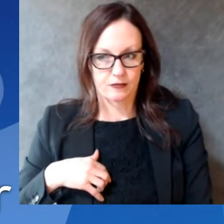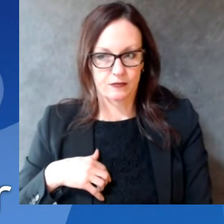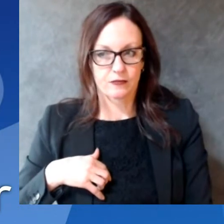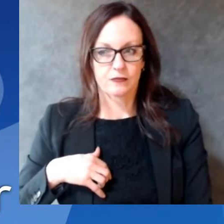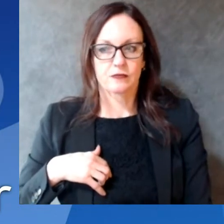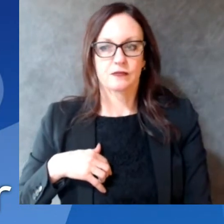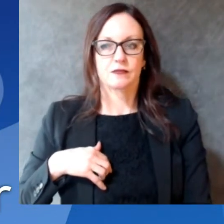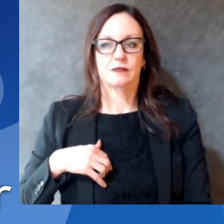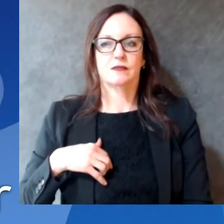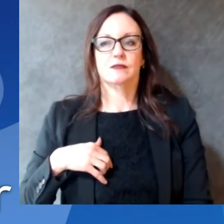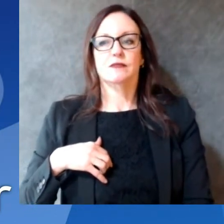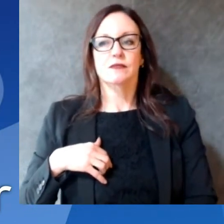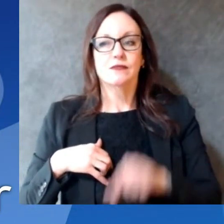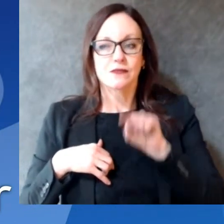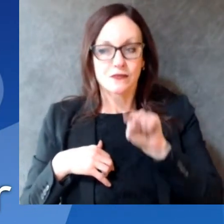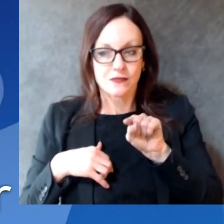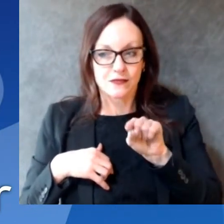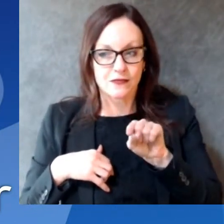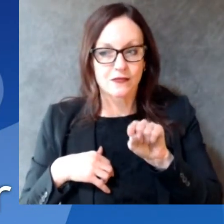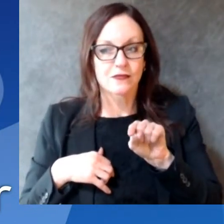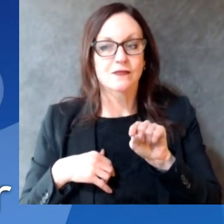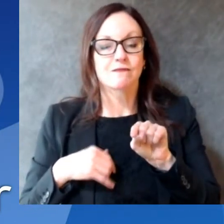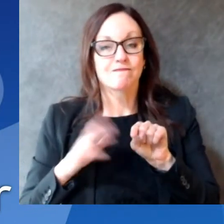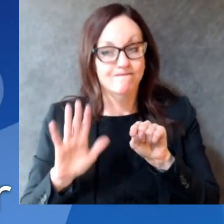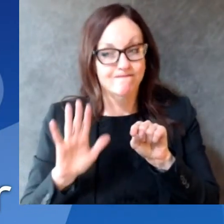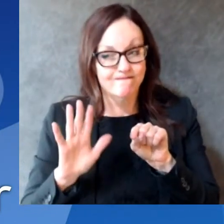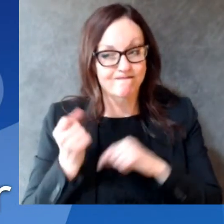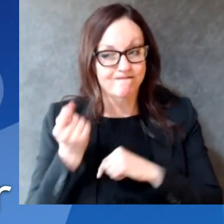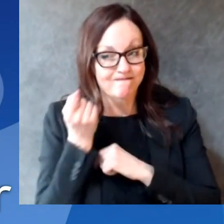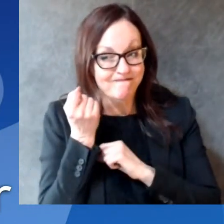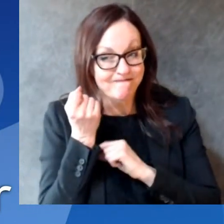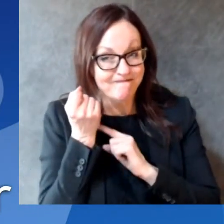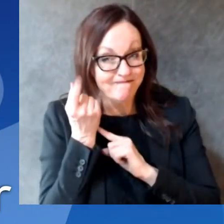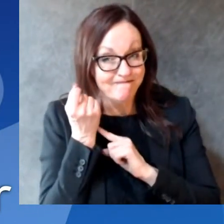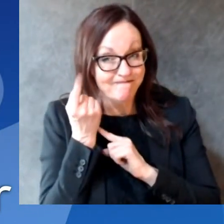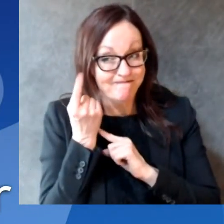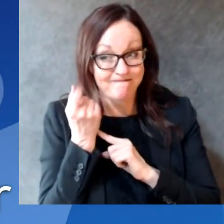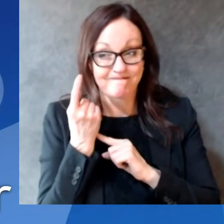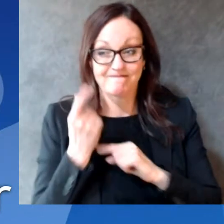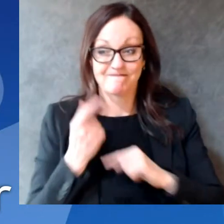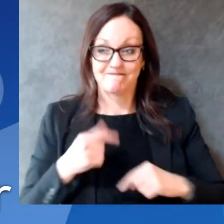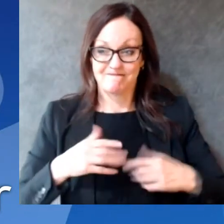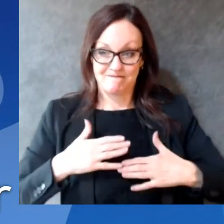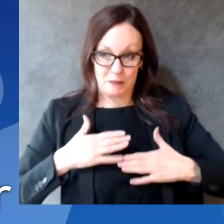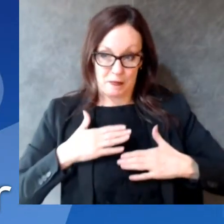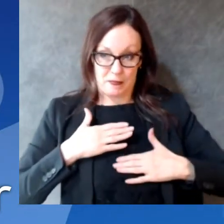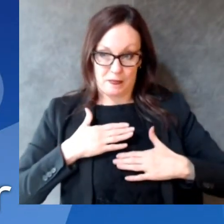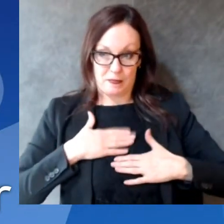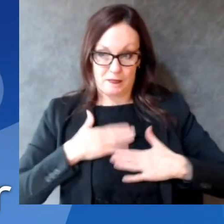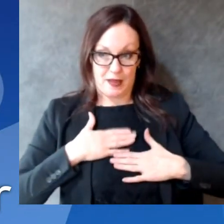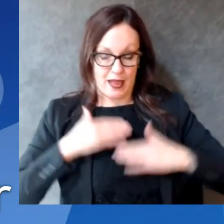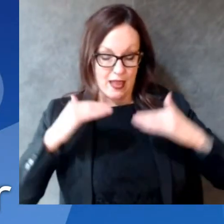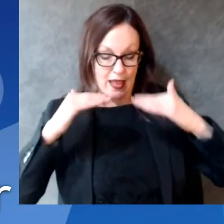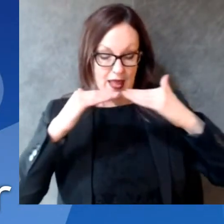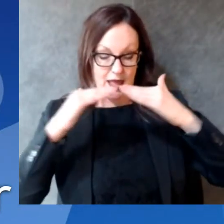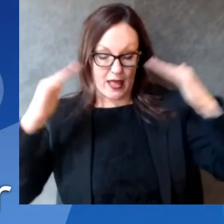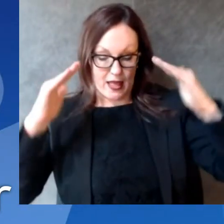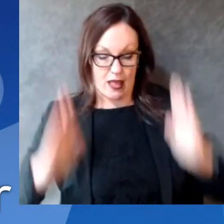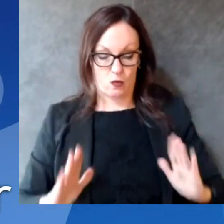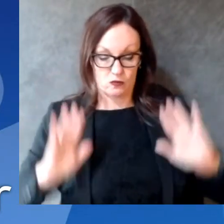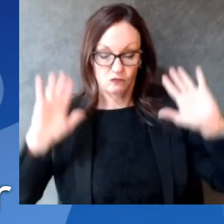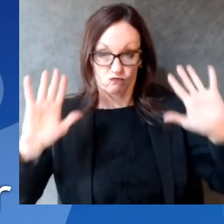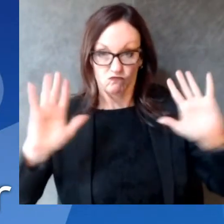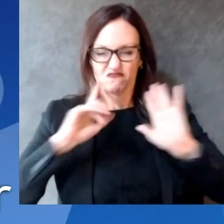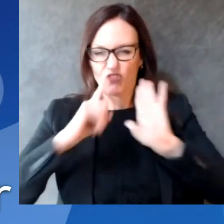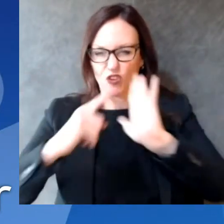now could have dinner together inside fully vaccinated people. I say I'm not fully vaccinated yet because I have 3